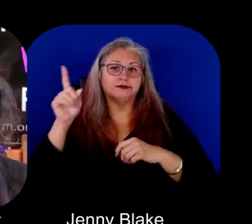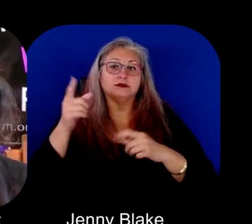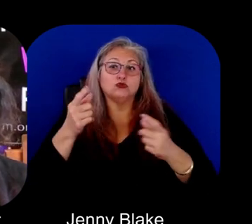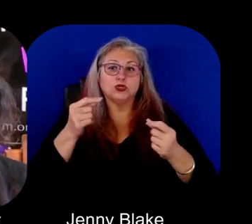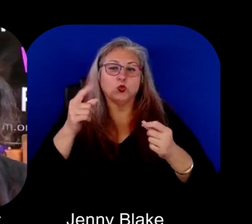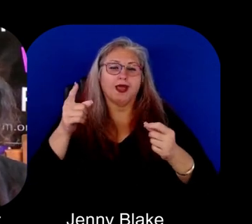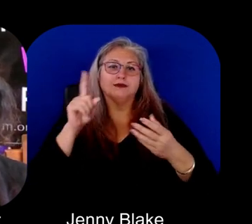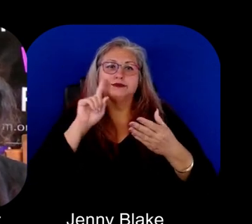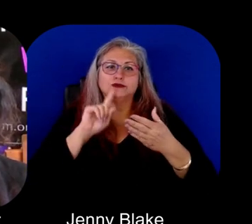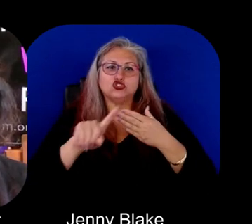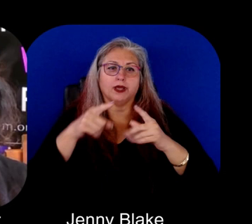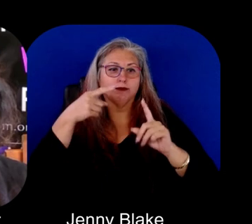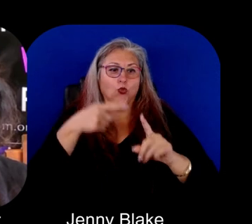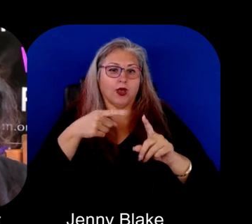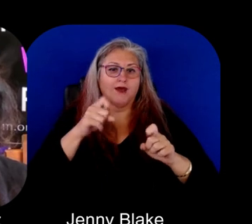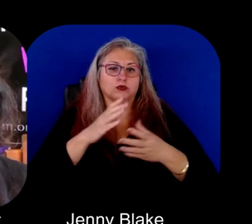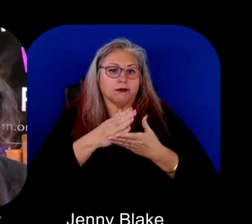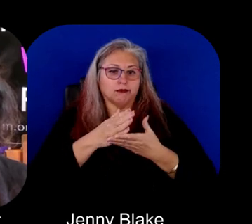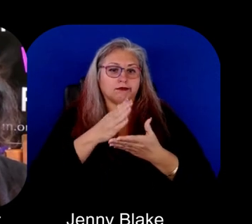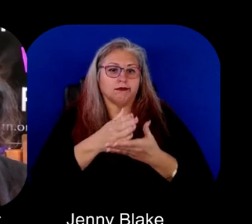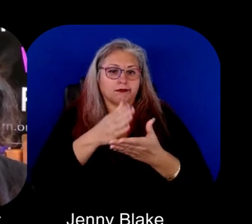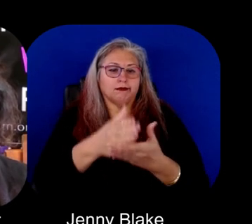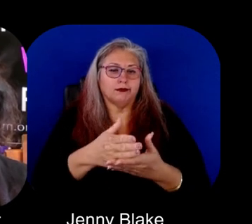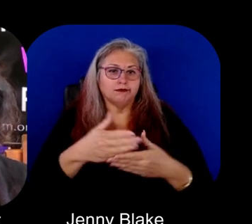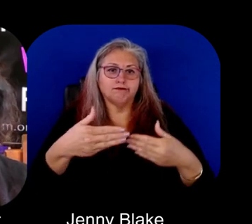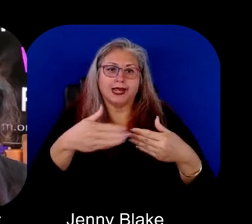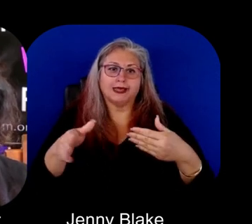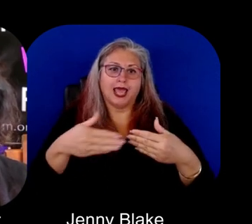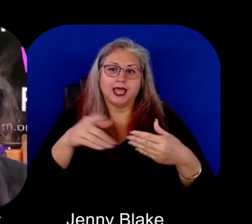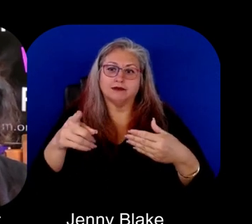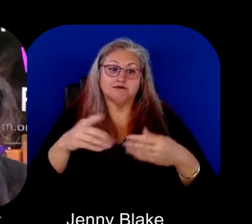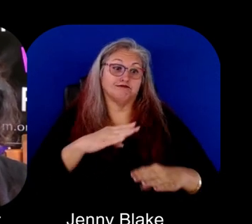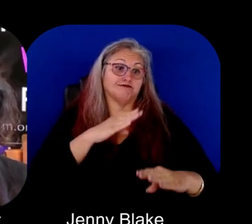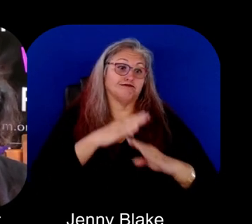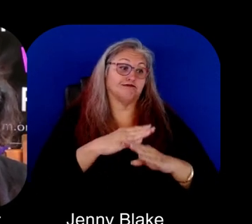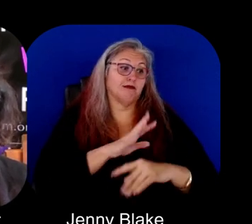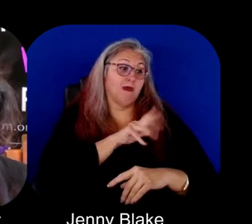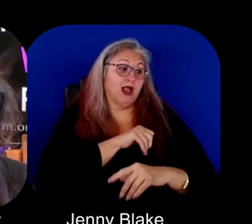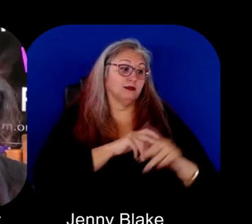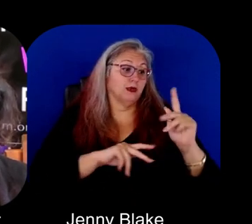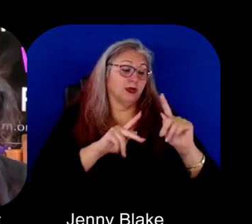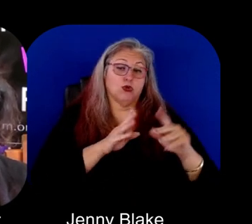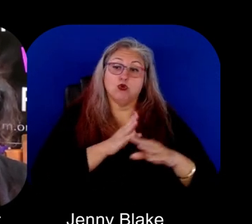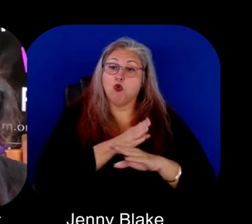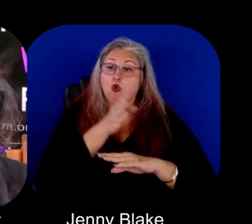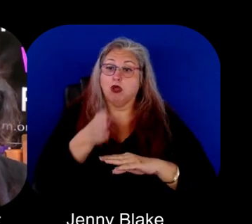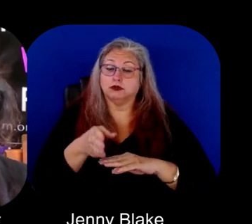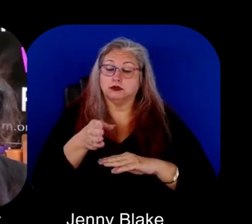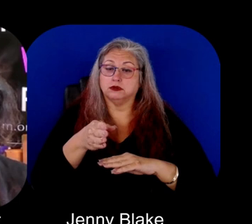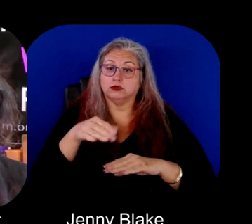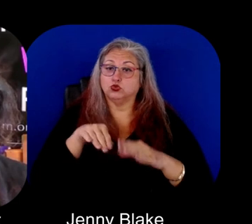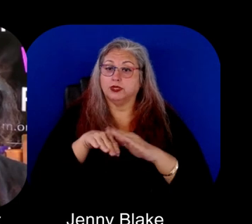have checkpoints, many checkpoints that would forbid the Palestinian people from crossing